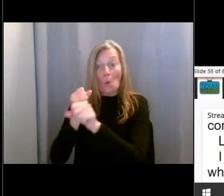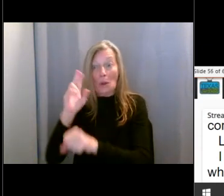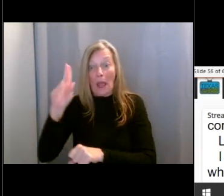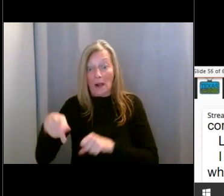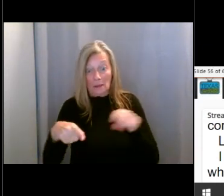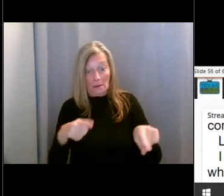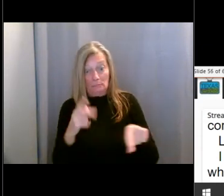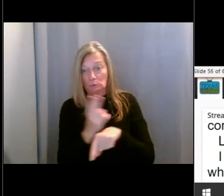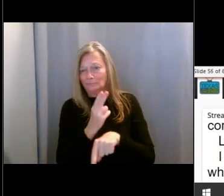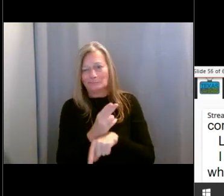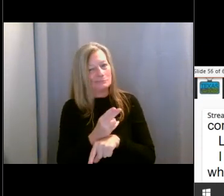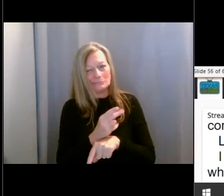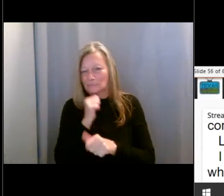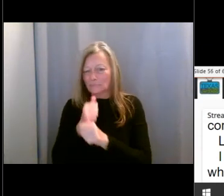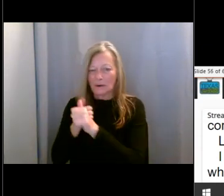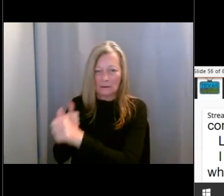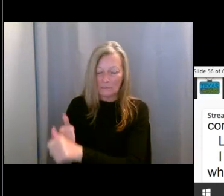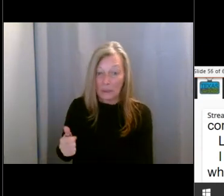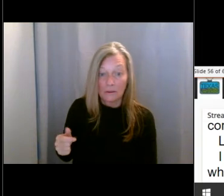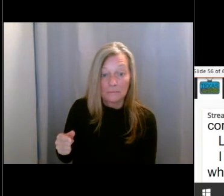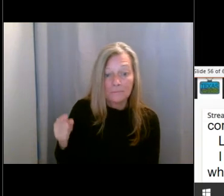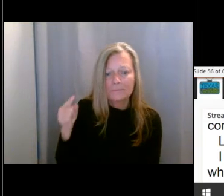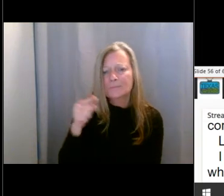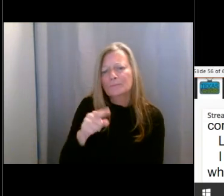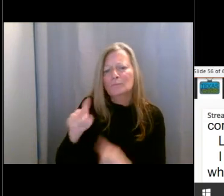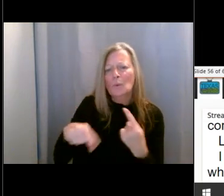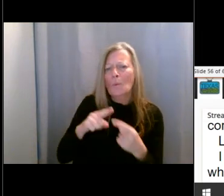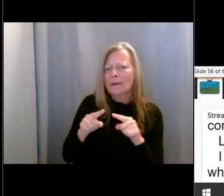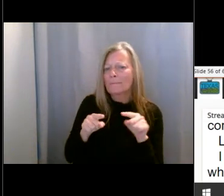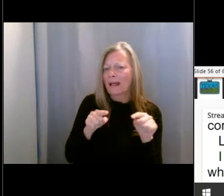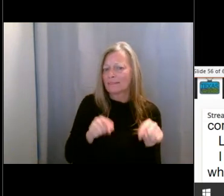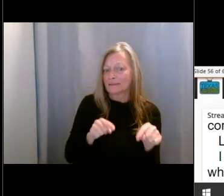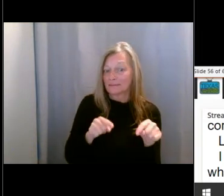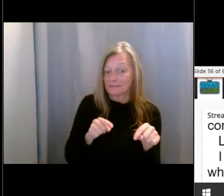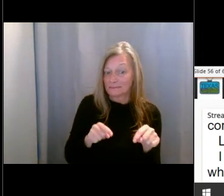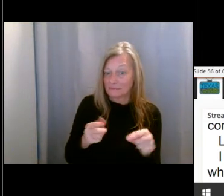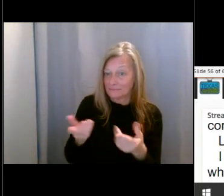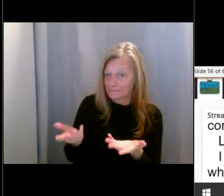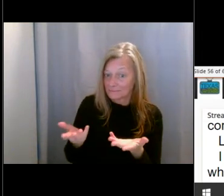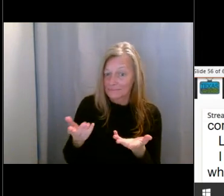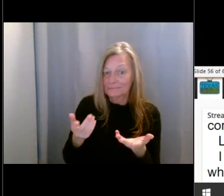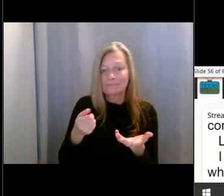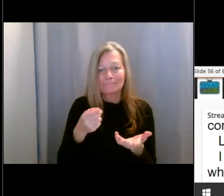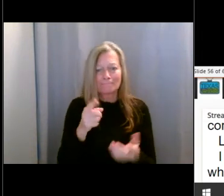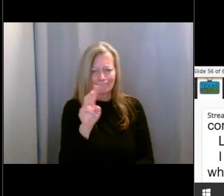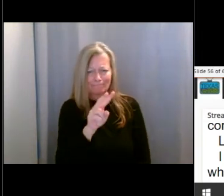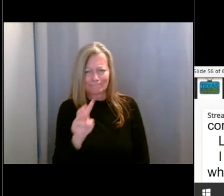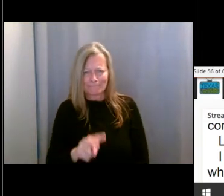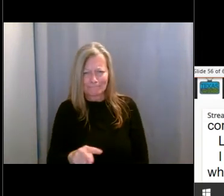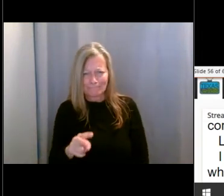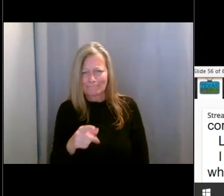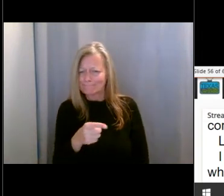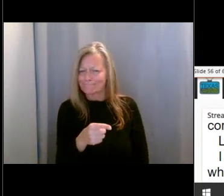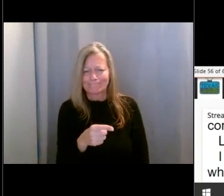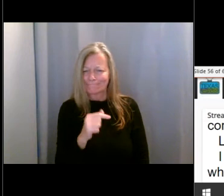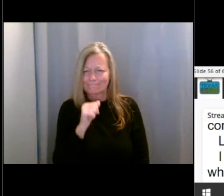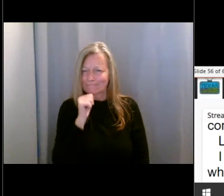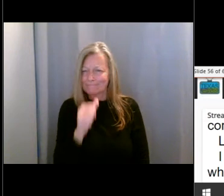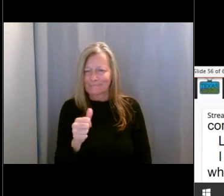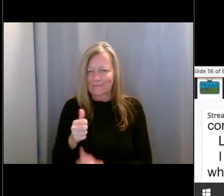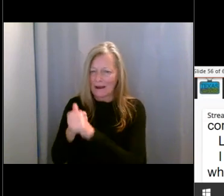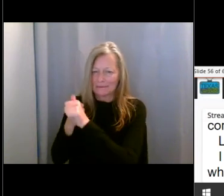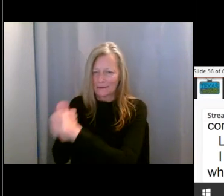What about this poster? And I hope you're telling yourselves, no, this is not brand compliant, because it's not. The